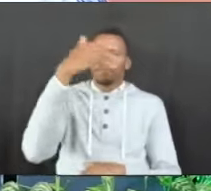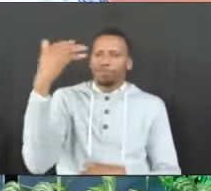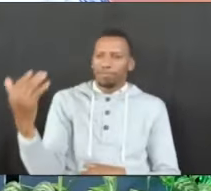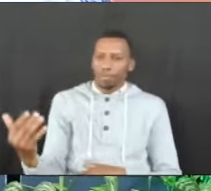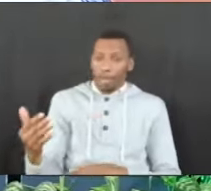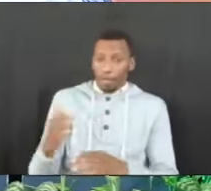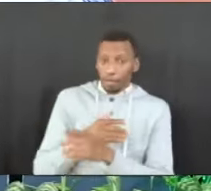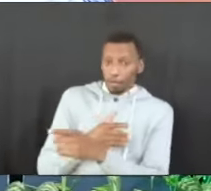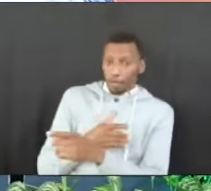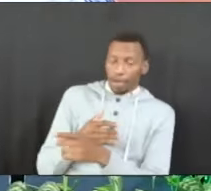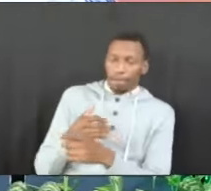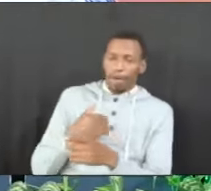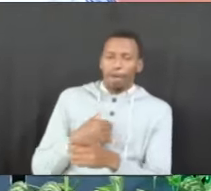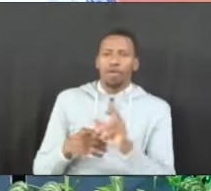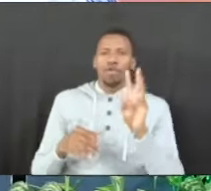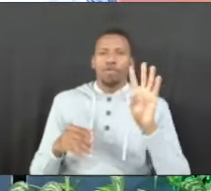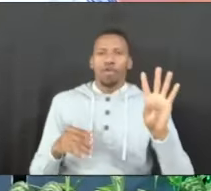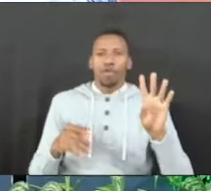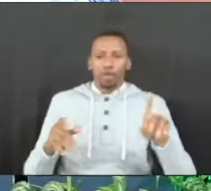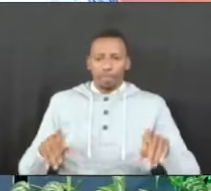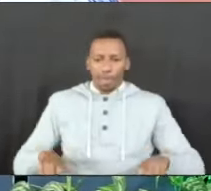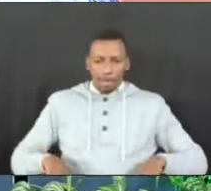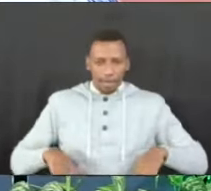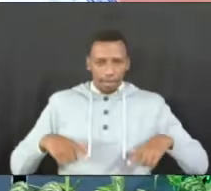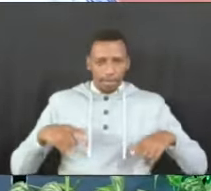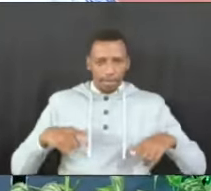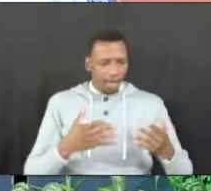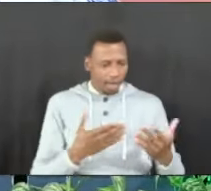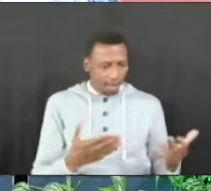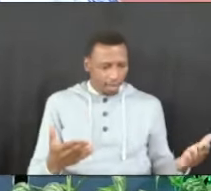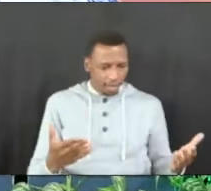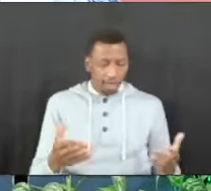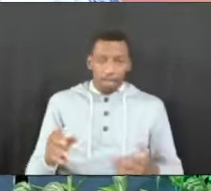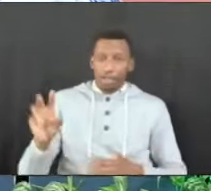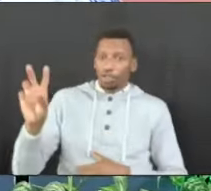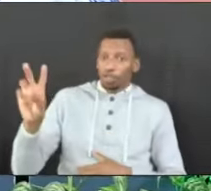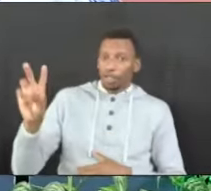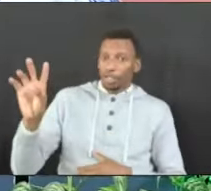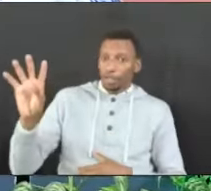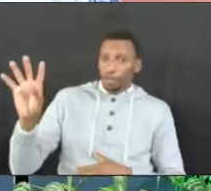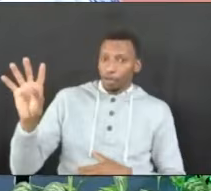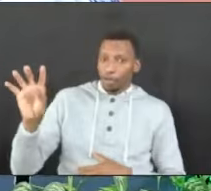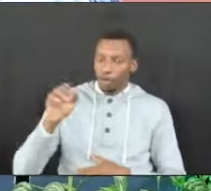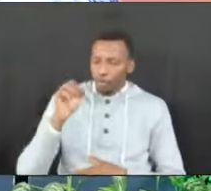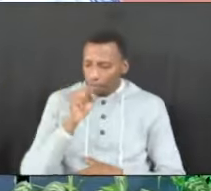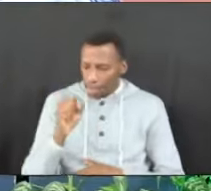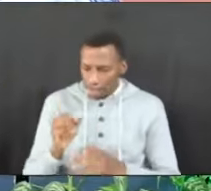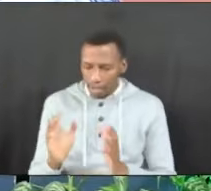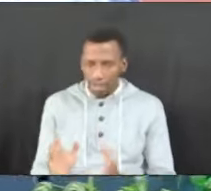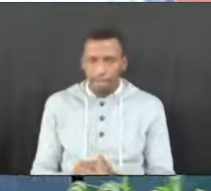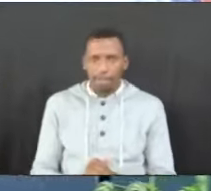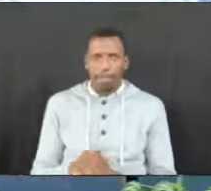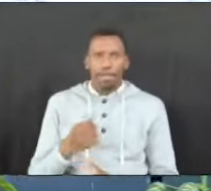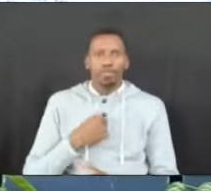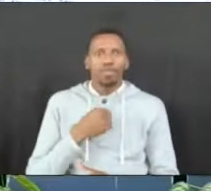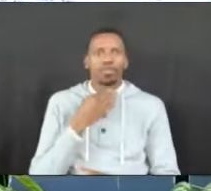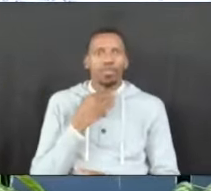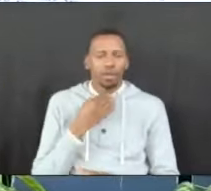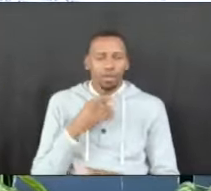creatures. And there were 24 elders. I don't want to go into the prophecy because I'm seeing the way you've started looking at